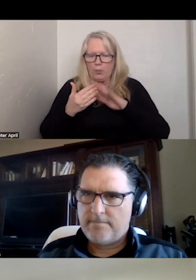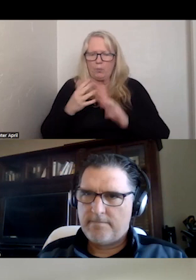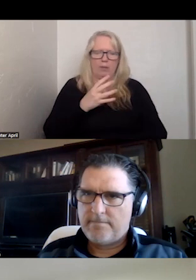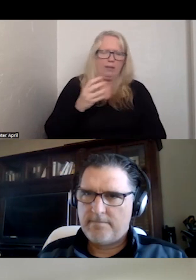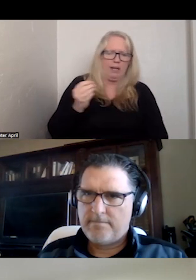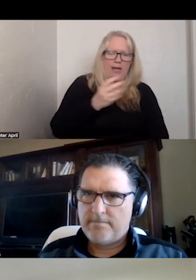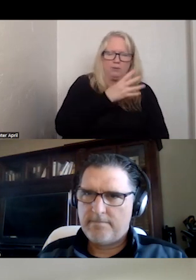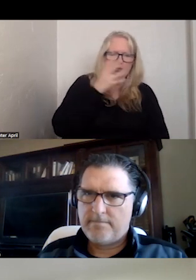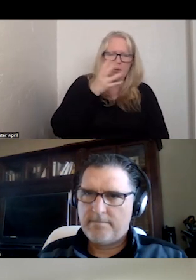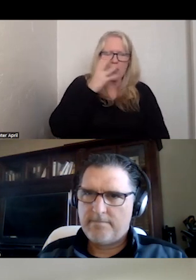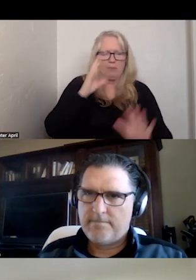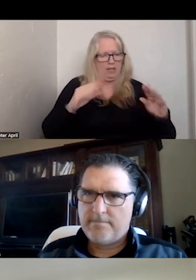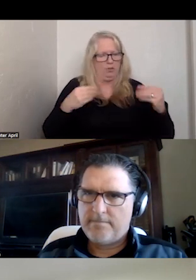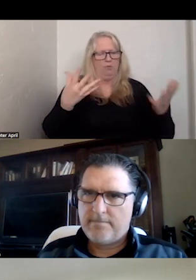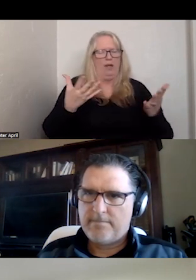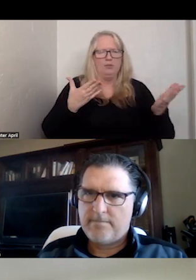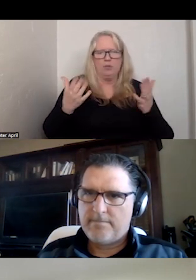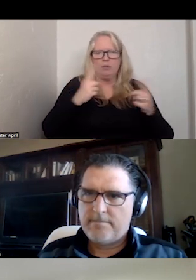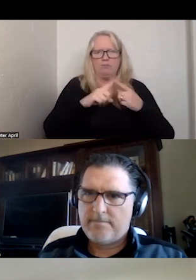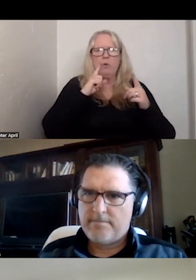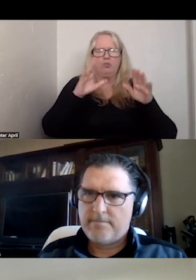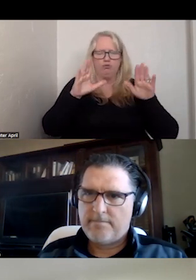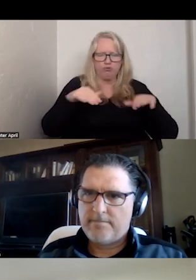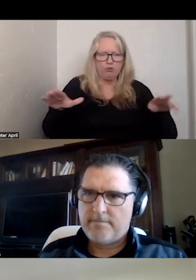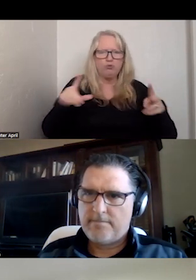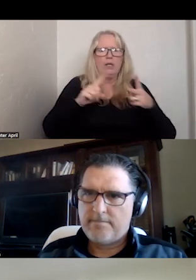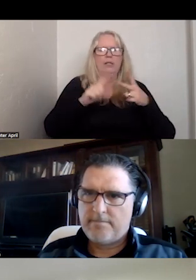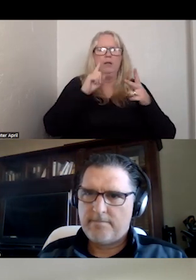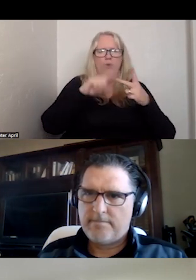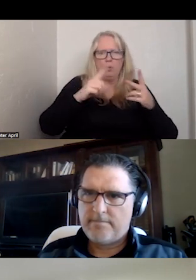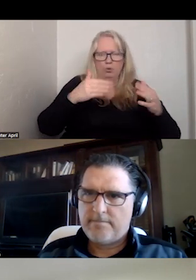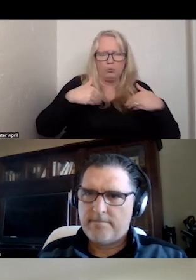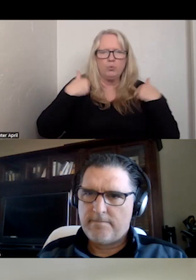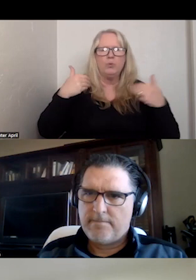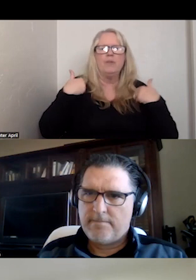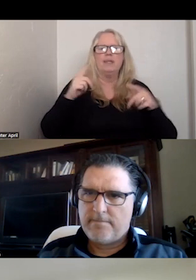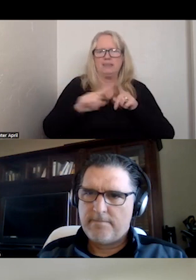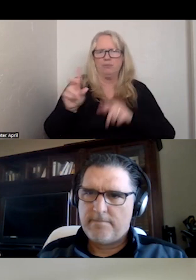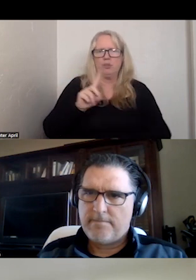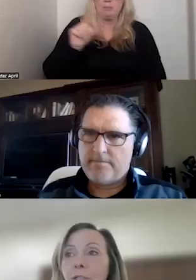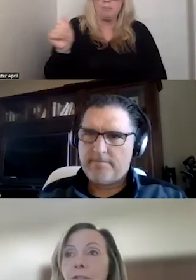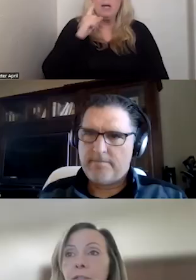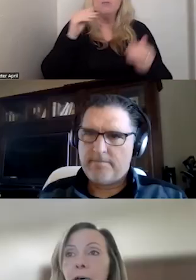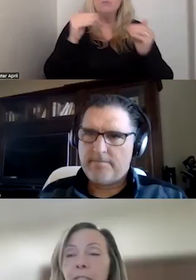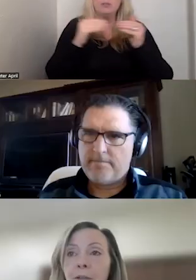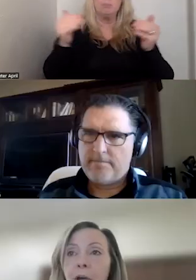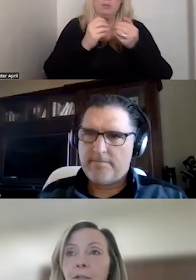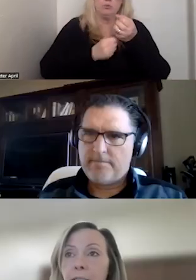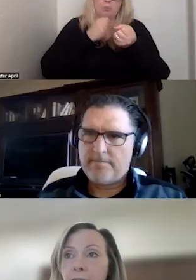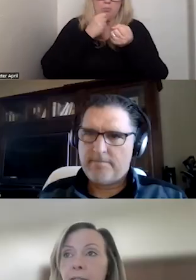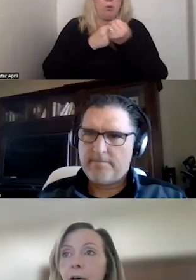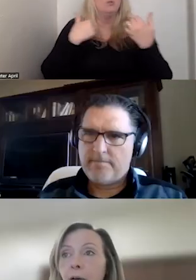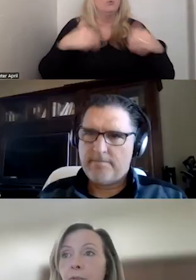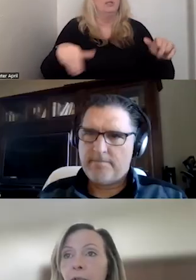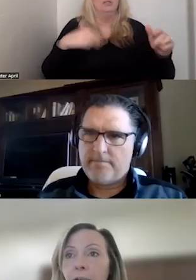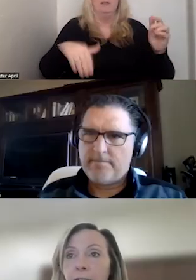provide services for children and youth, minorities, individuals with disabilities. Peer supports are mentioned. It's a long